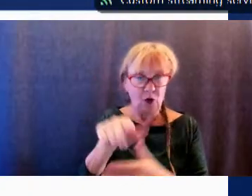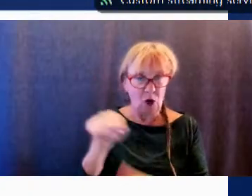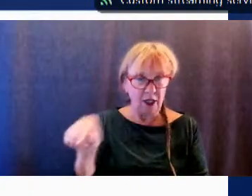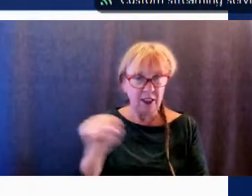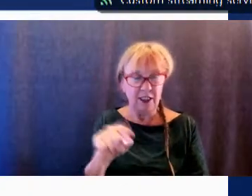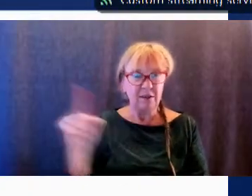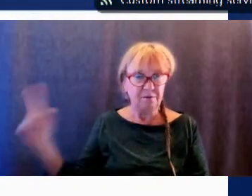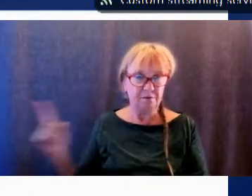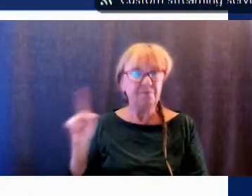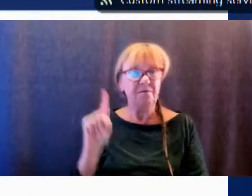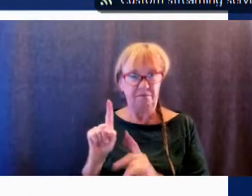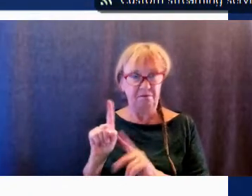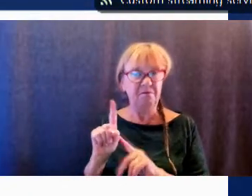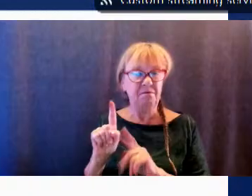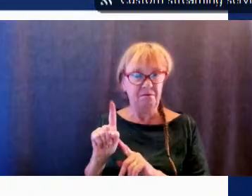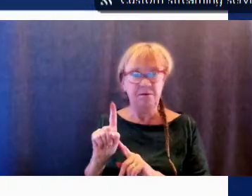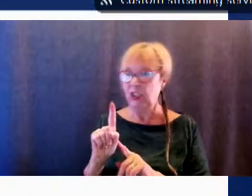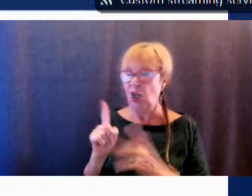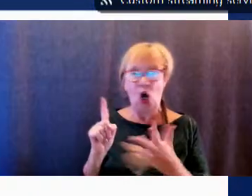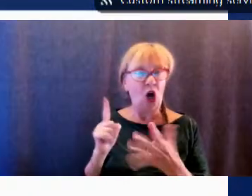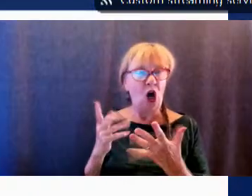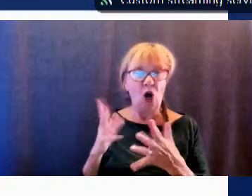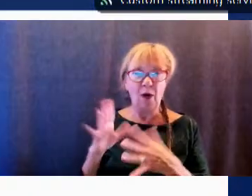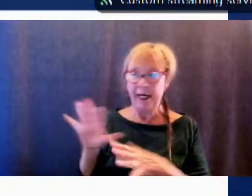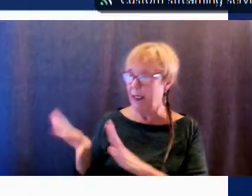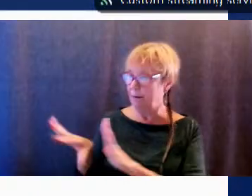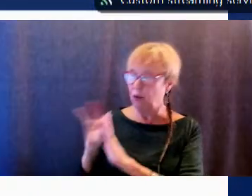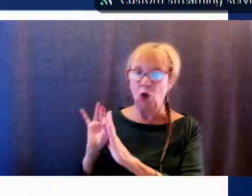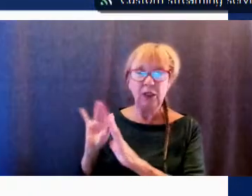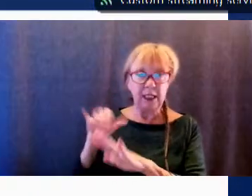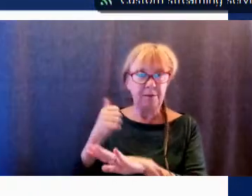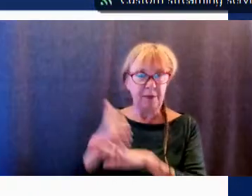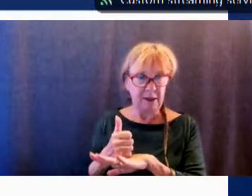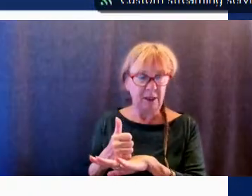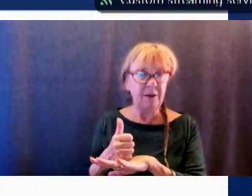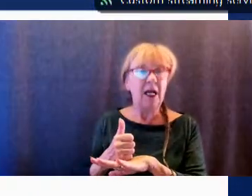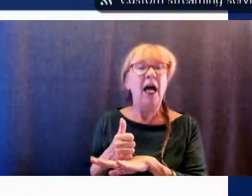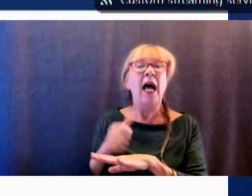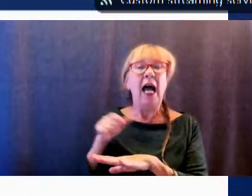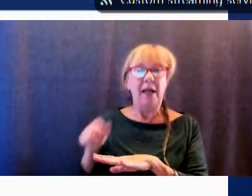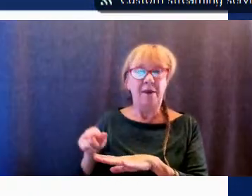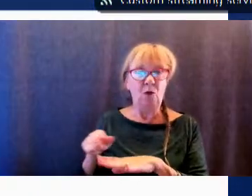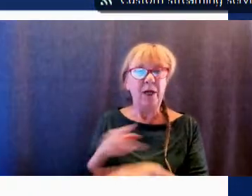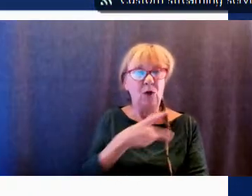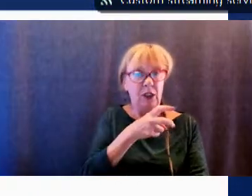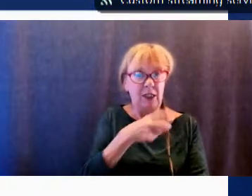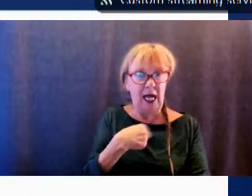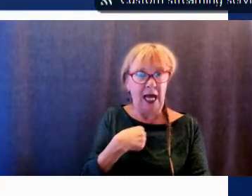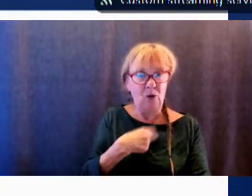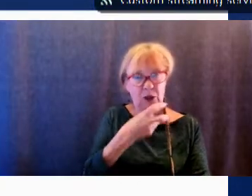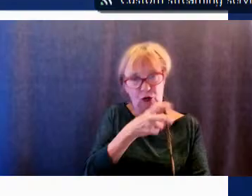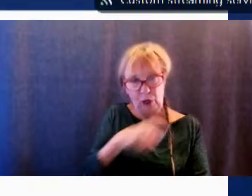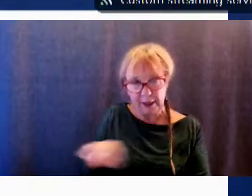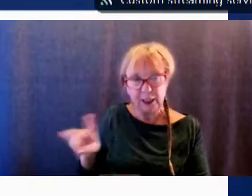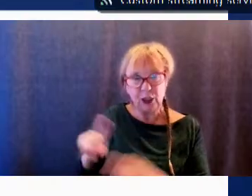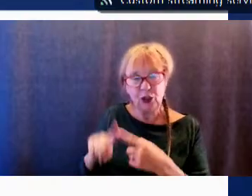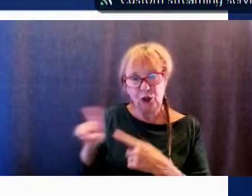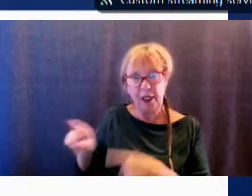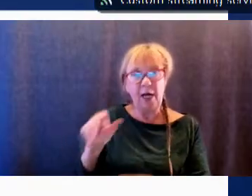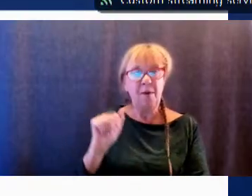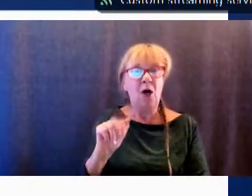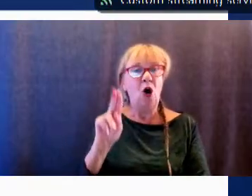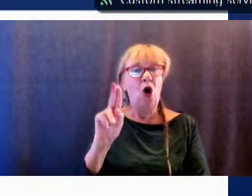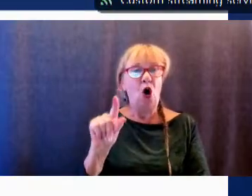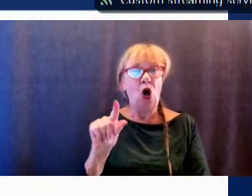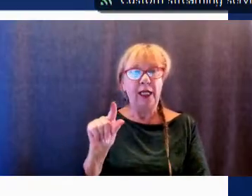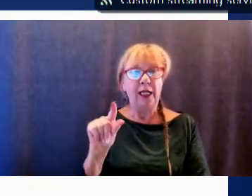as well who is lined up. Again, that will be, our transition will take place on August 8th. But